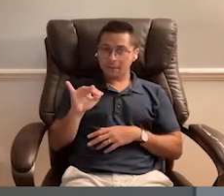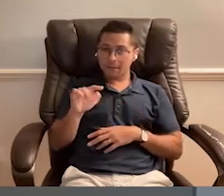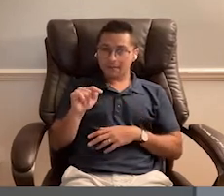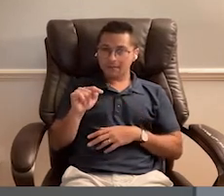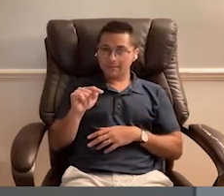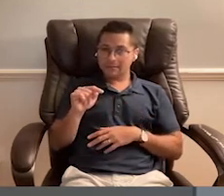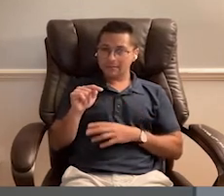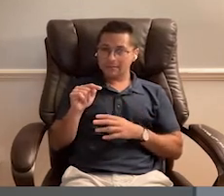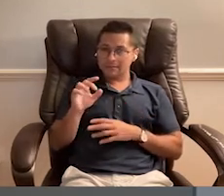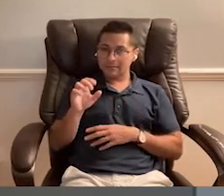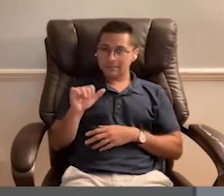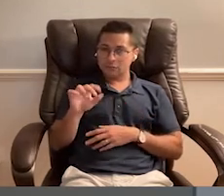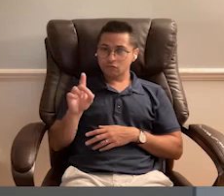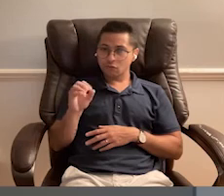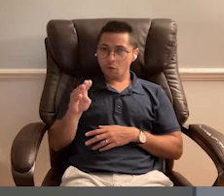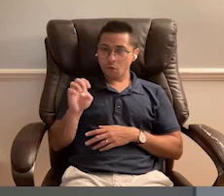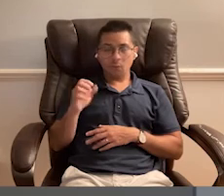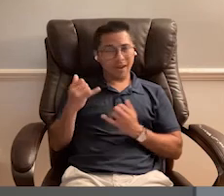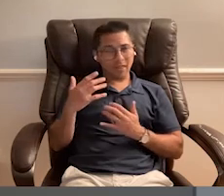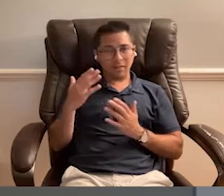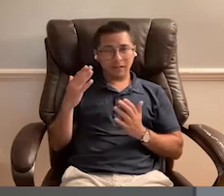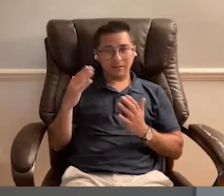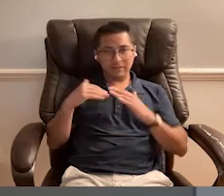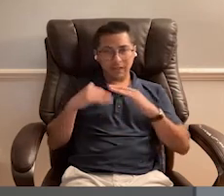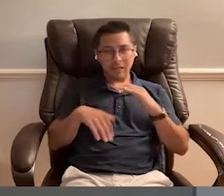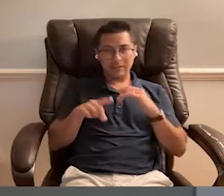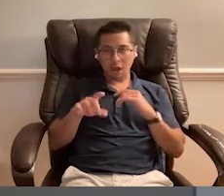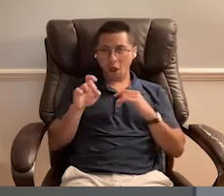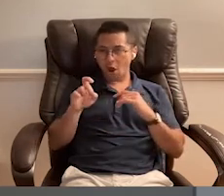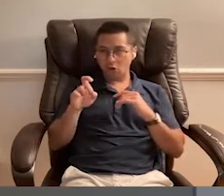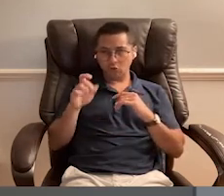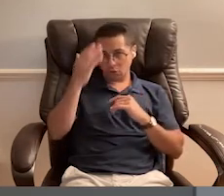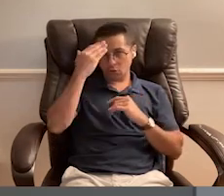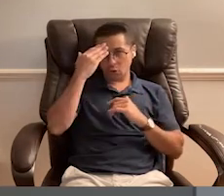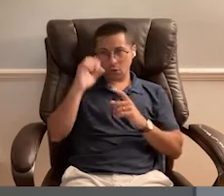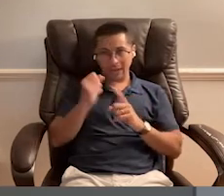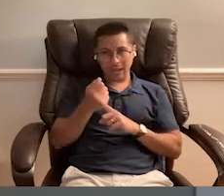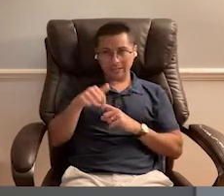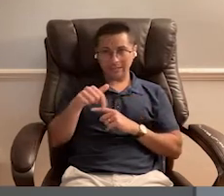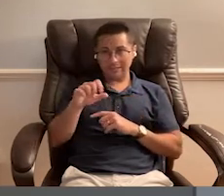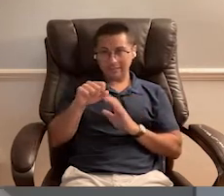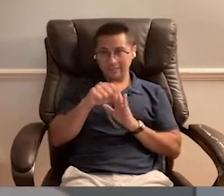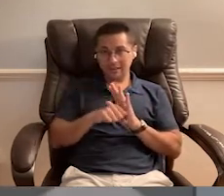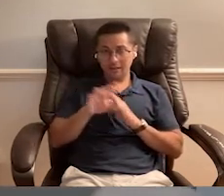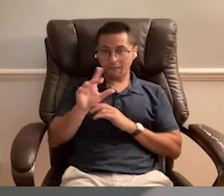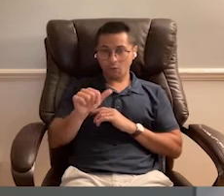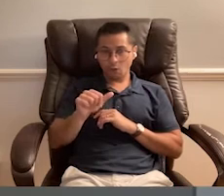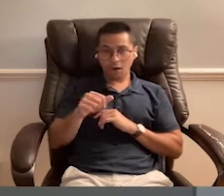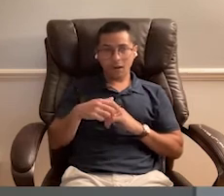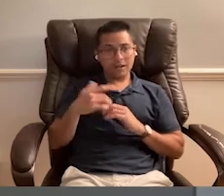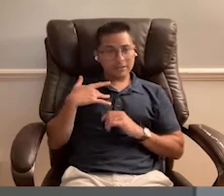called Phelan-McDermid syndrome. Very rare. In fact, right now there's less than 100 known cases in the state of